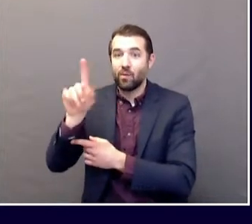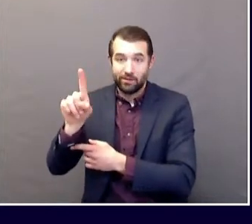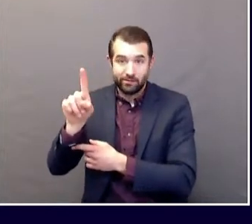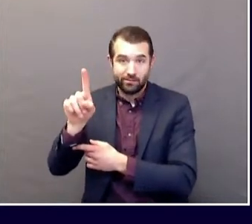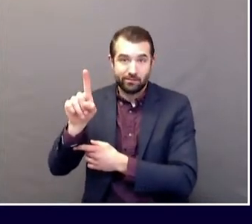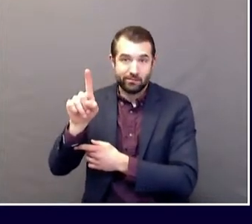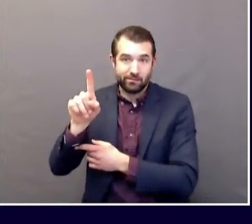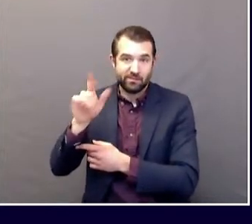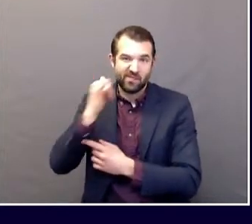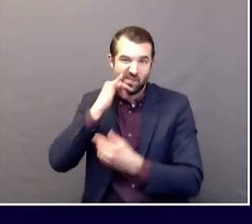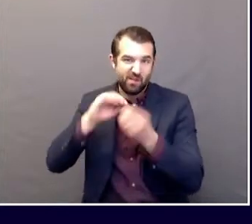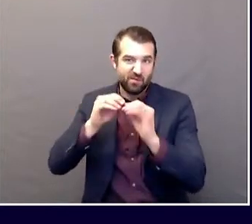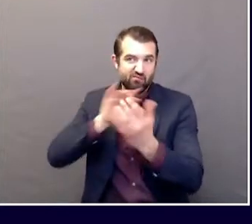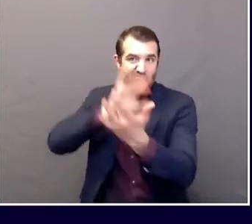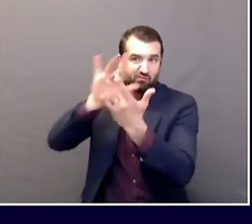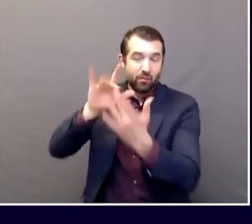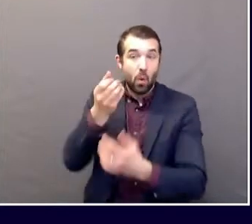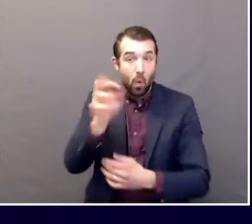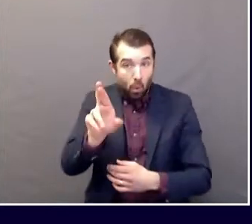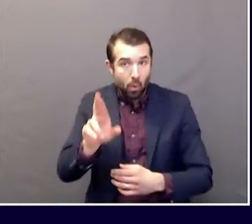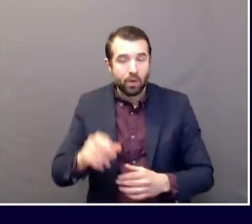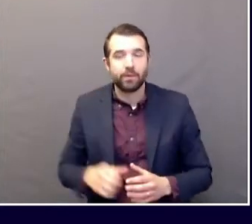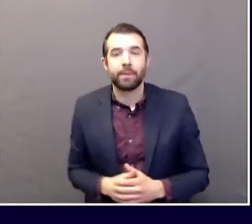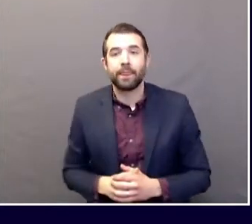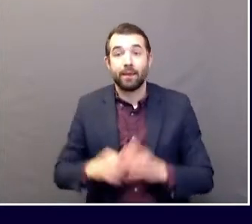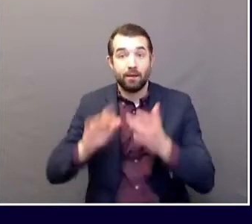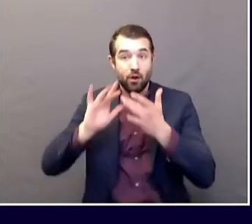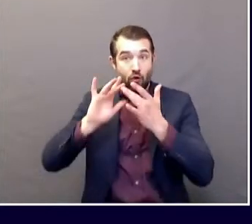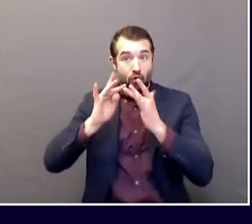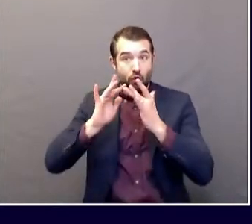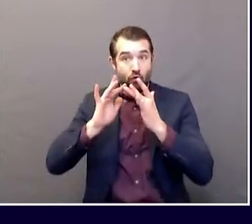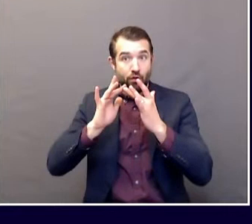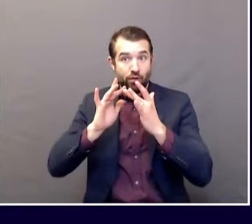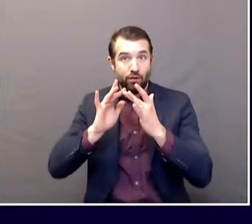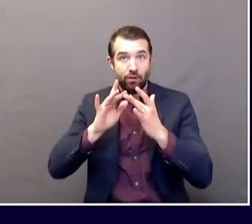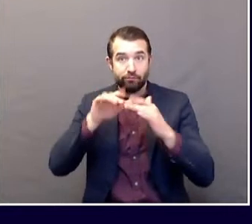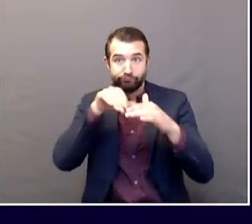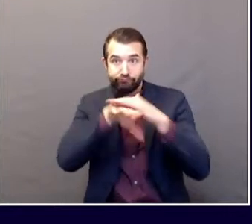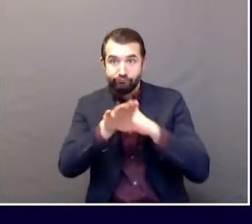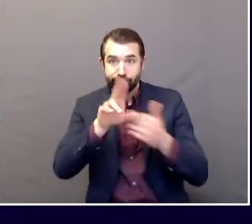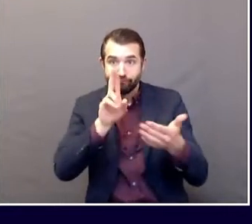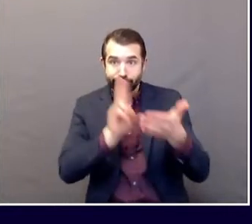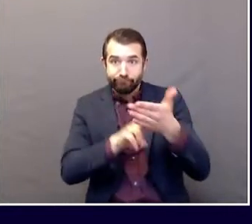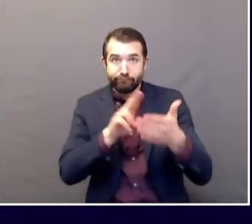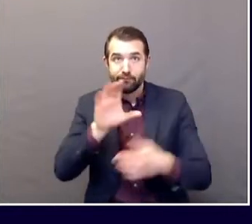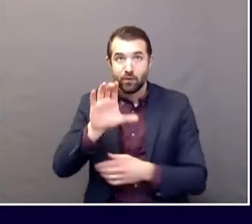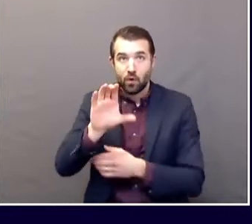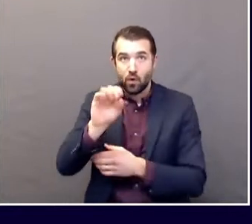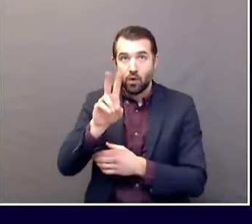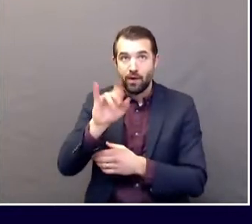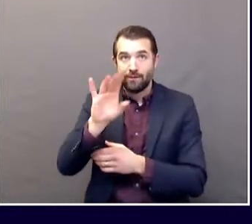207-204-8551. Or you can sign up online by going to